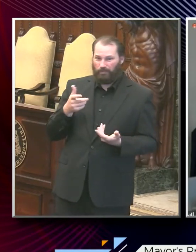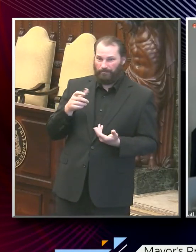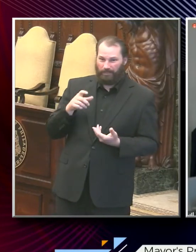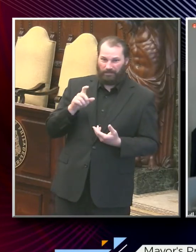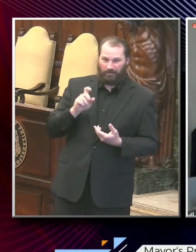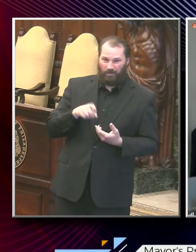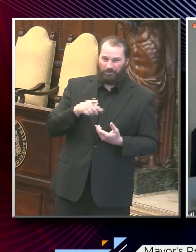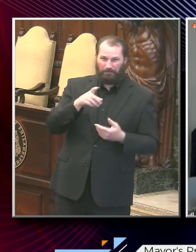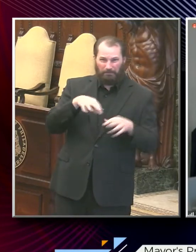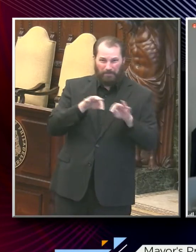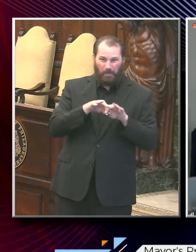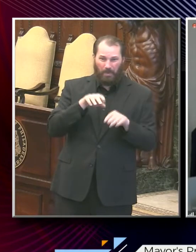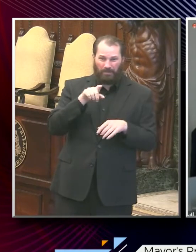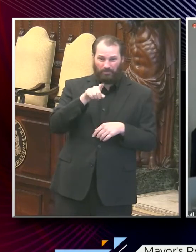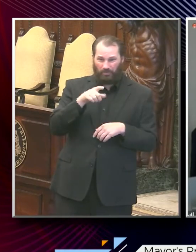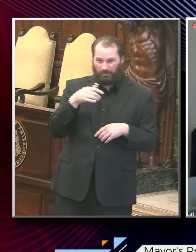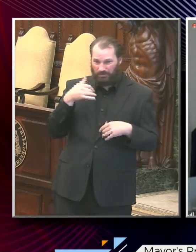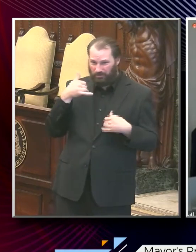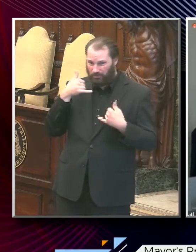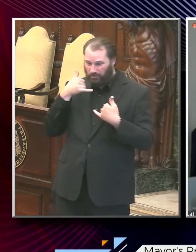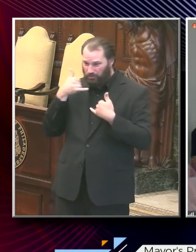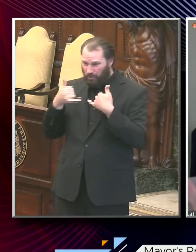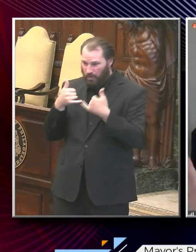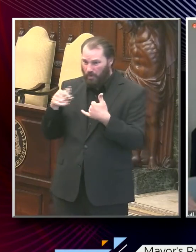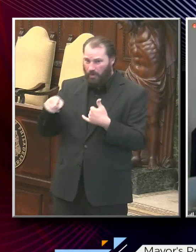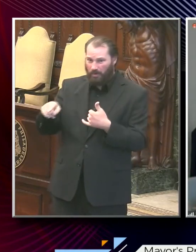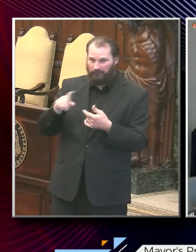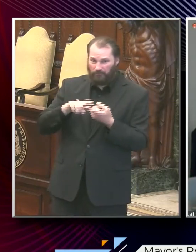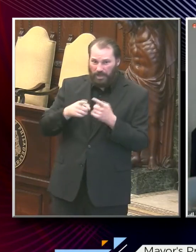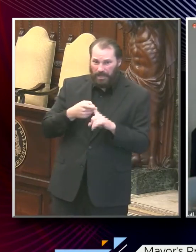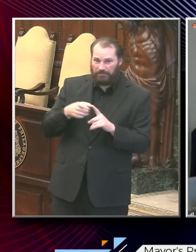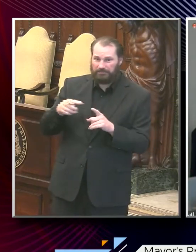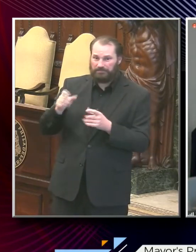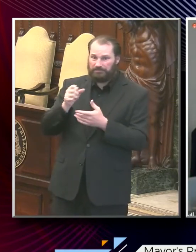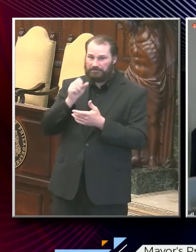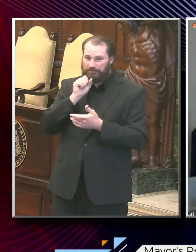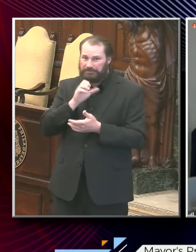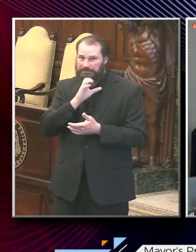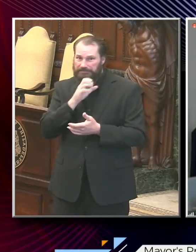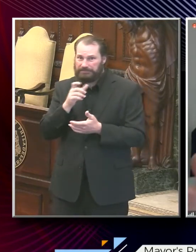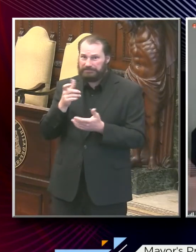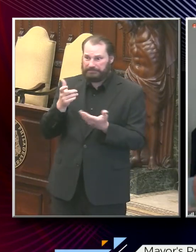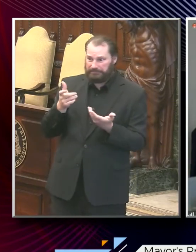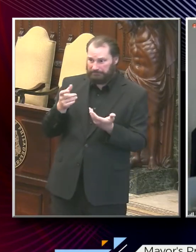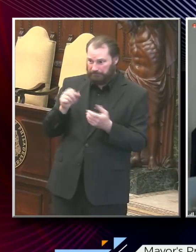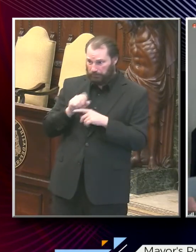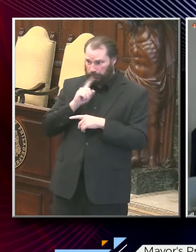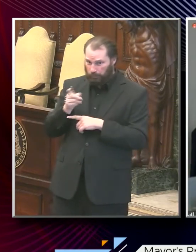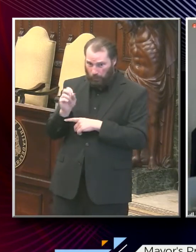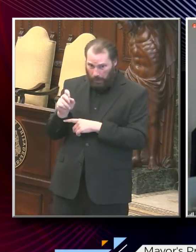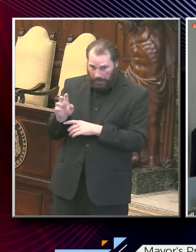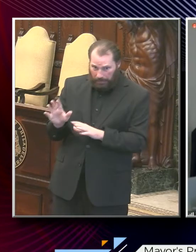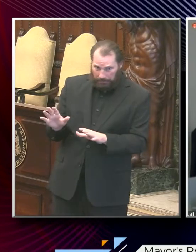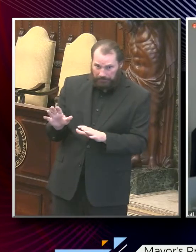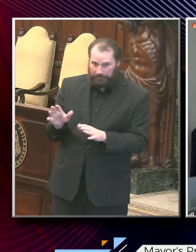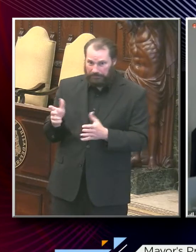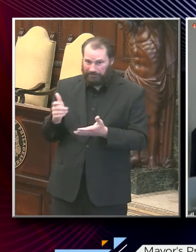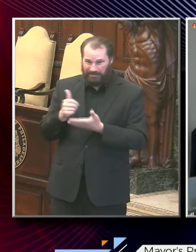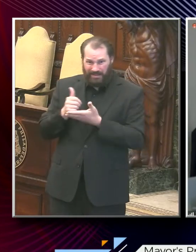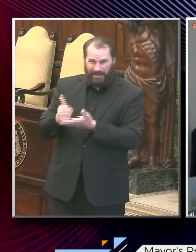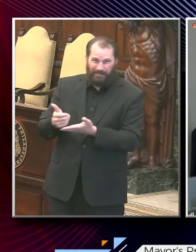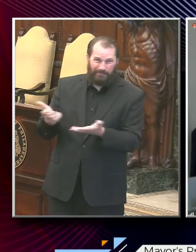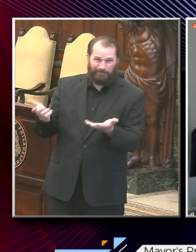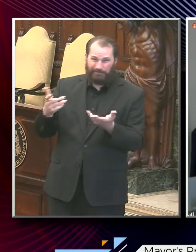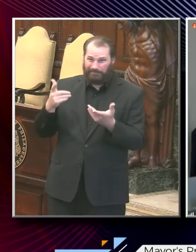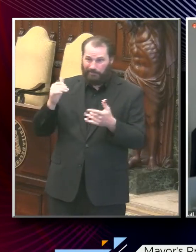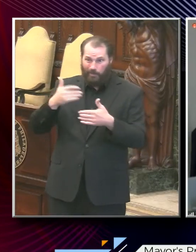well, see how they can help them. Many of them, they may be able to help by, people can have their windows open, fans going. There may be other